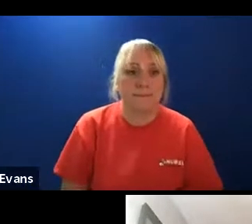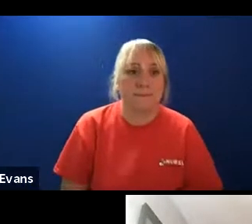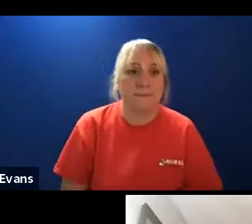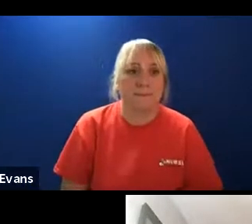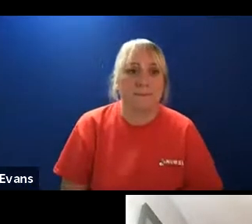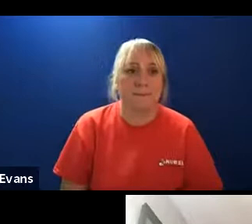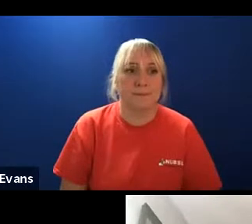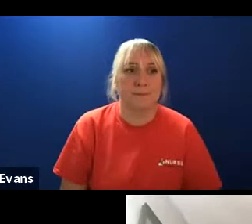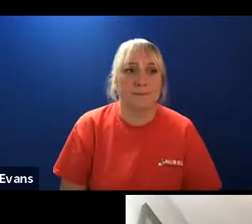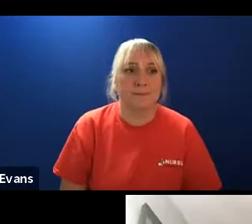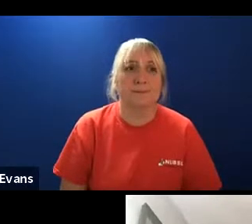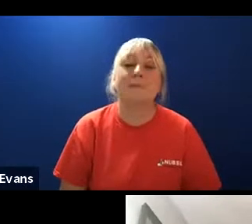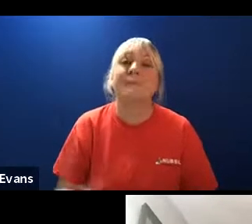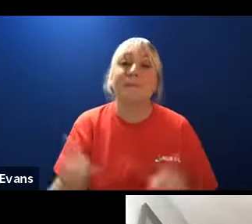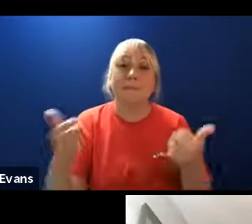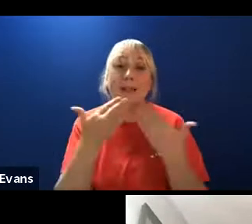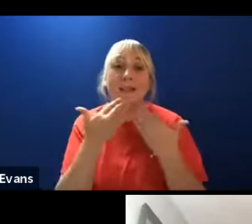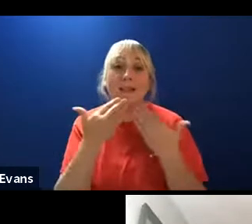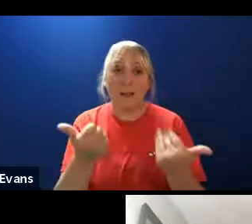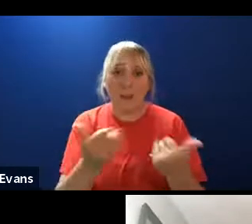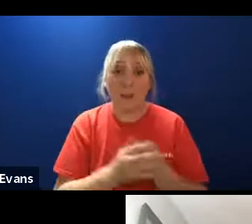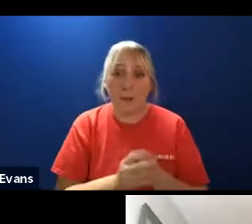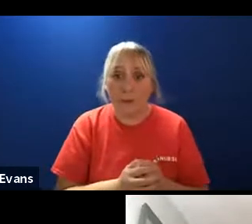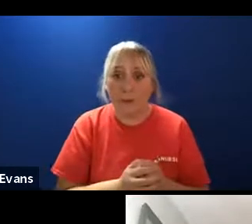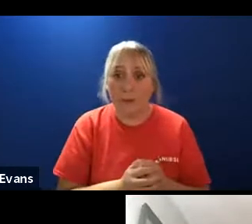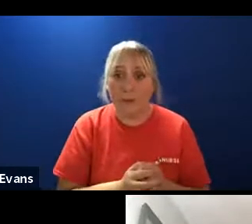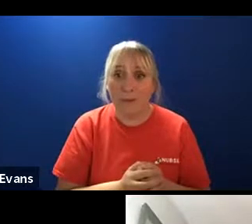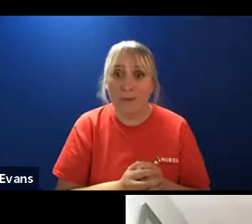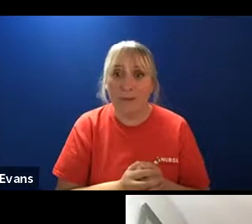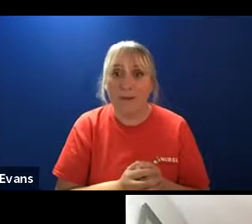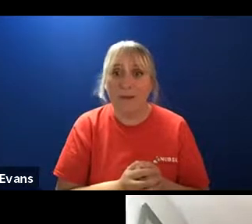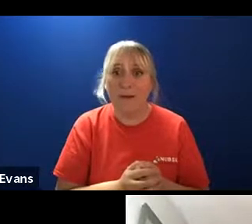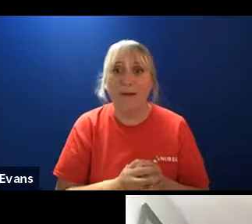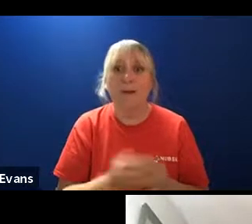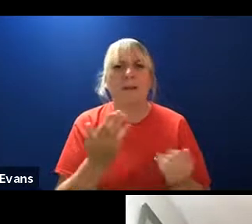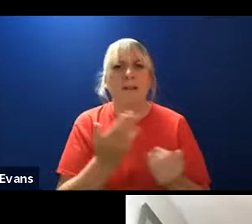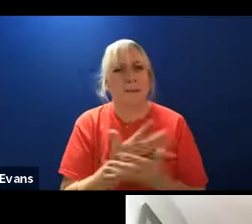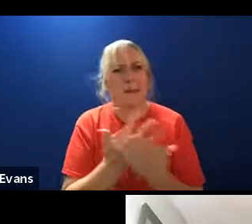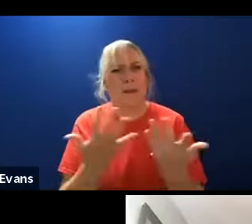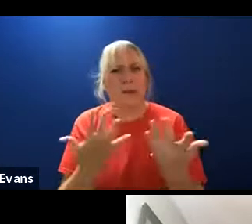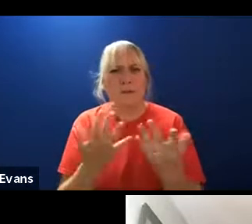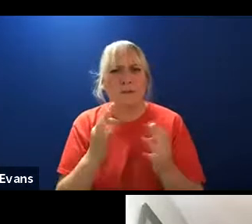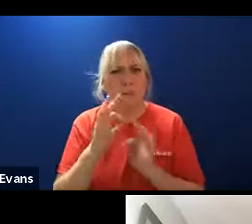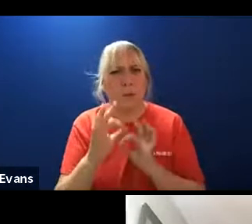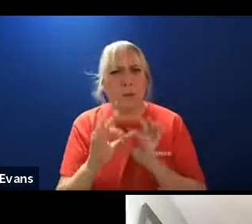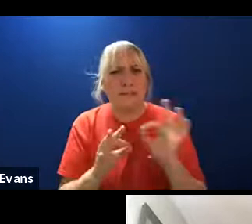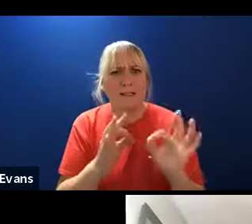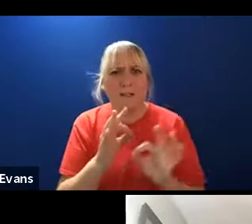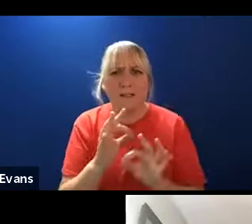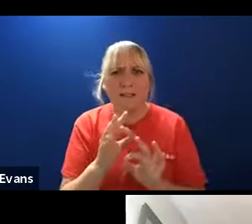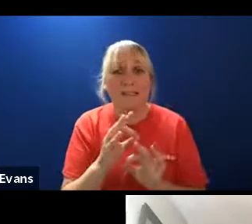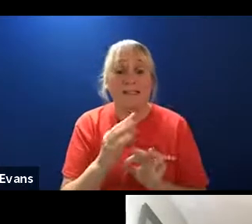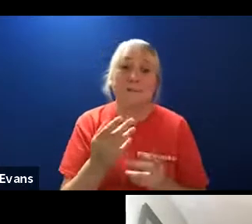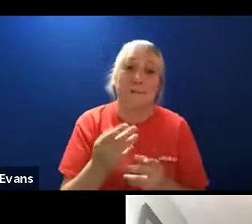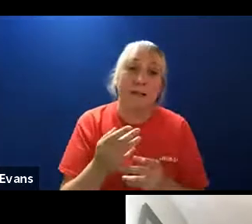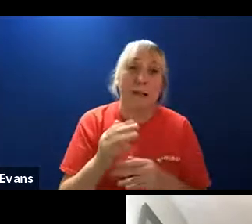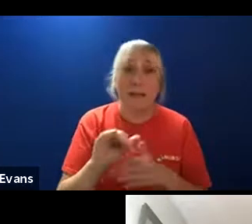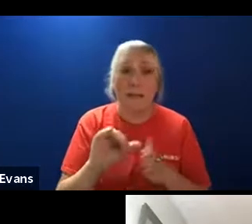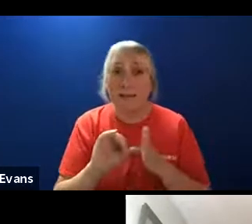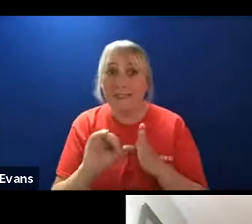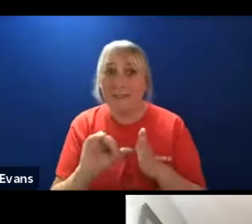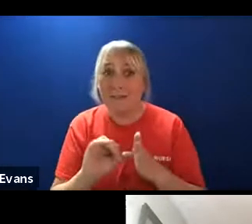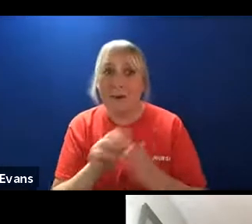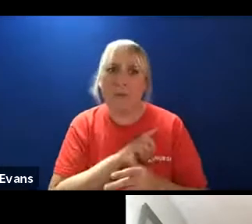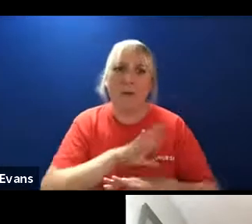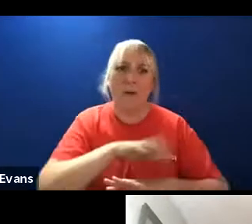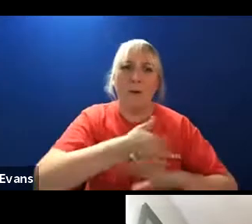Fantastic, thank you. We've also had a number of questions. Now, this may be difficult for our panelists. Obviously, you're based here, but